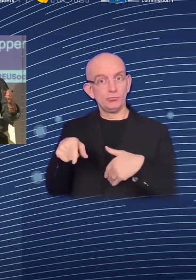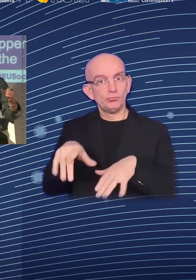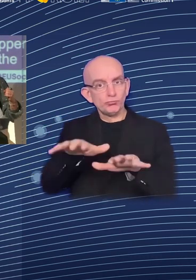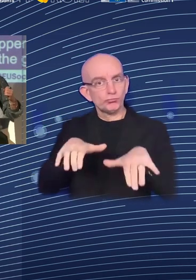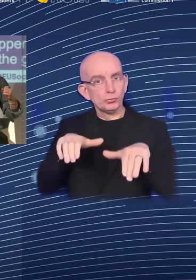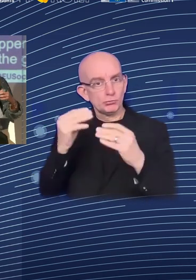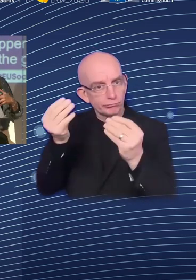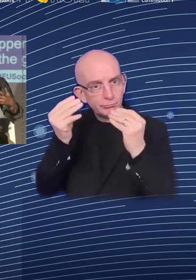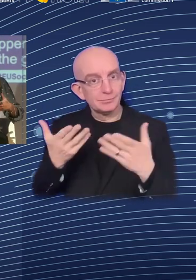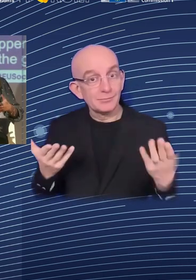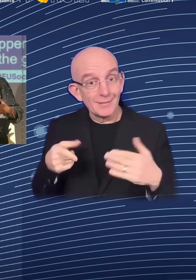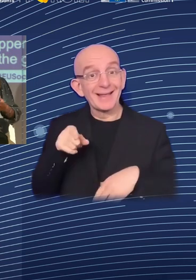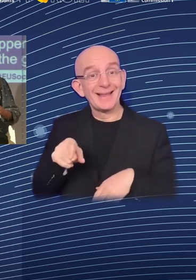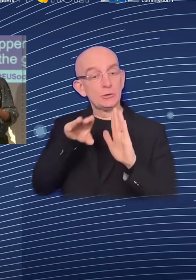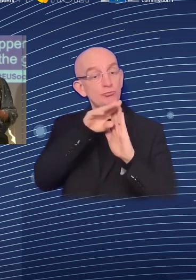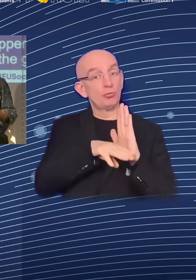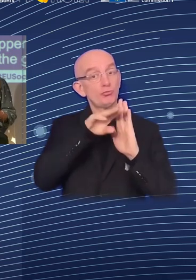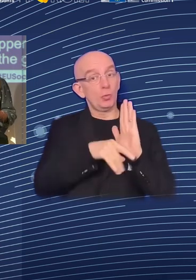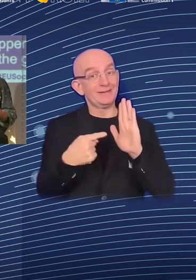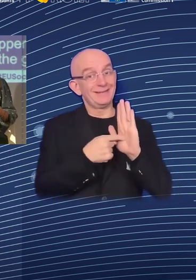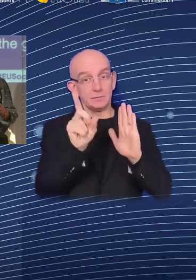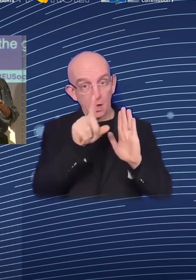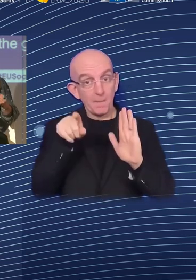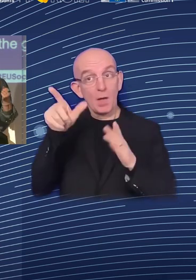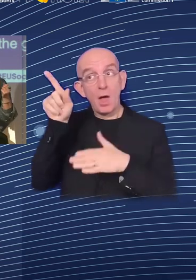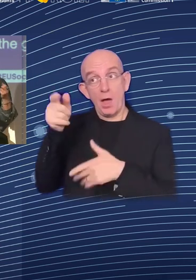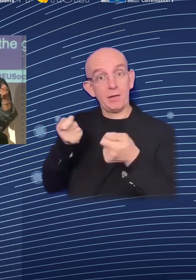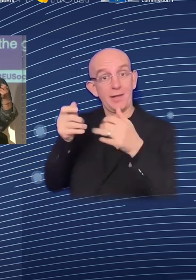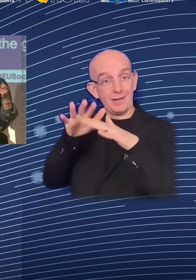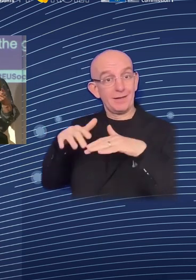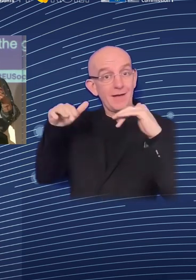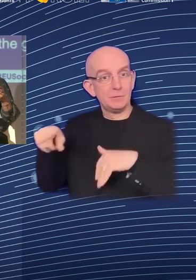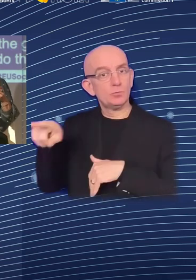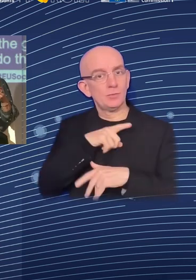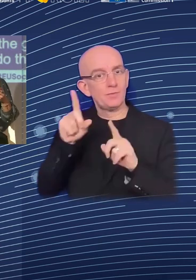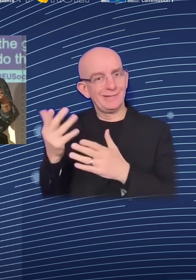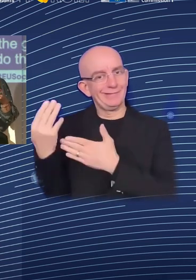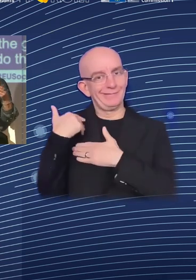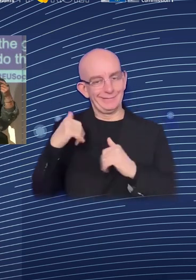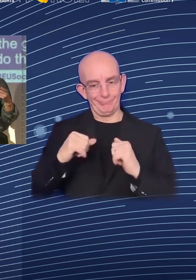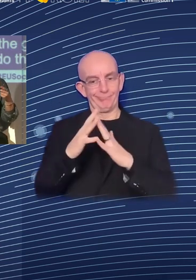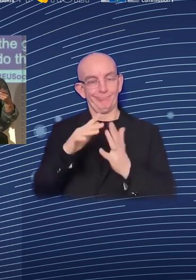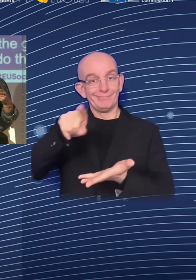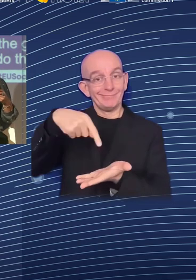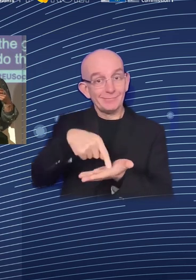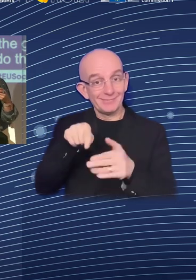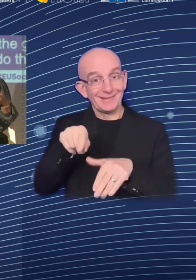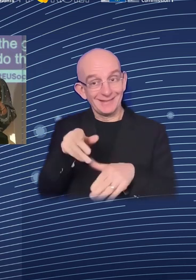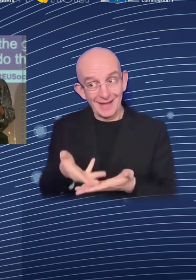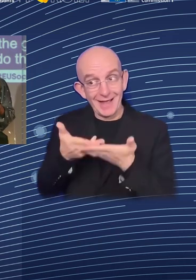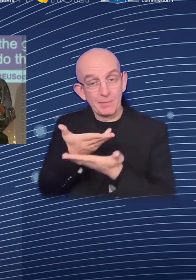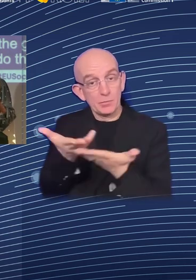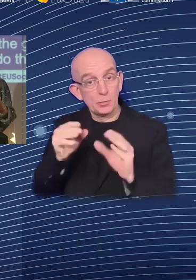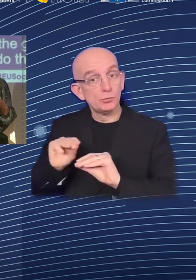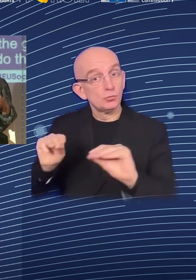center which helps schools to do this. And we feel like it's much about strong support for